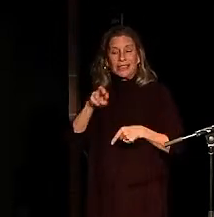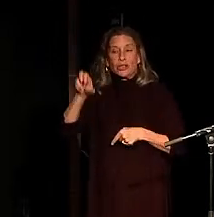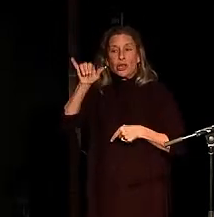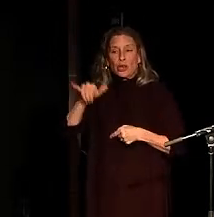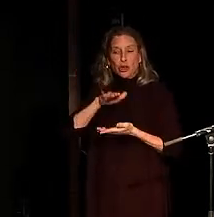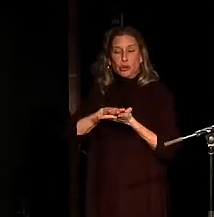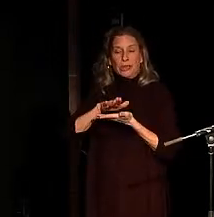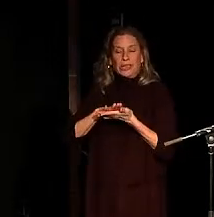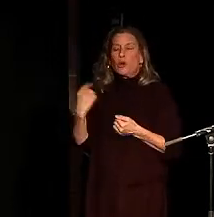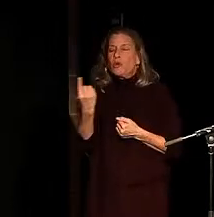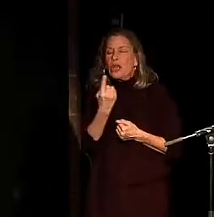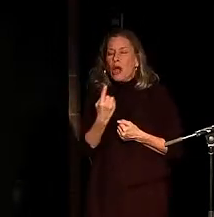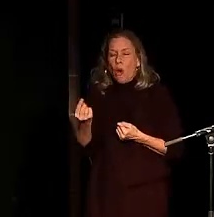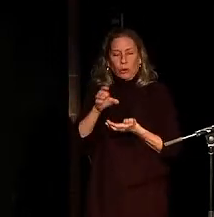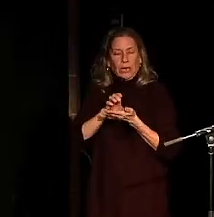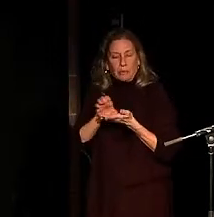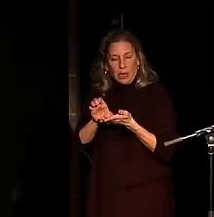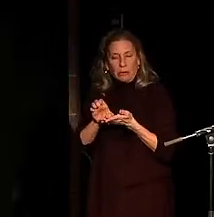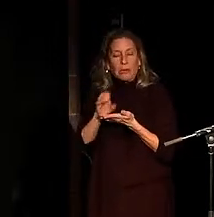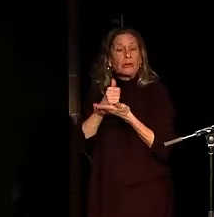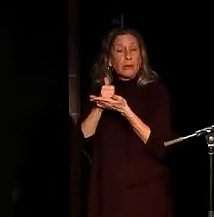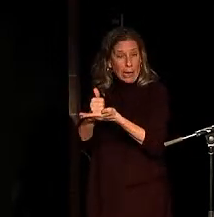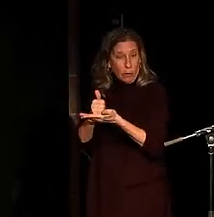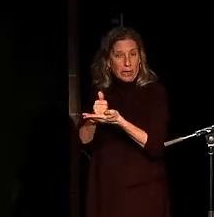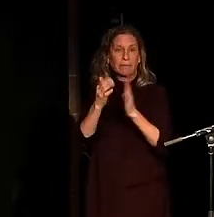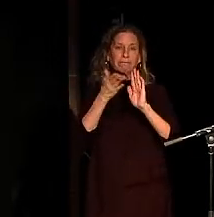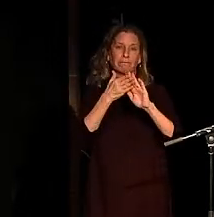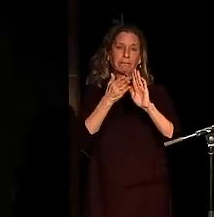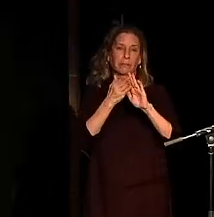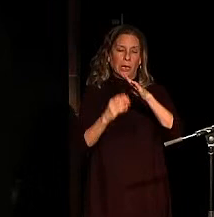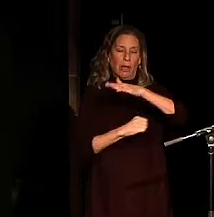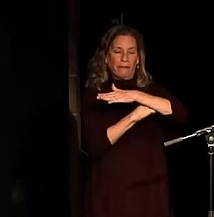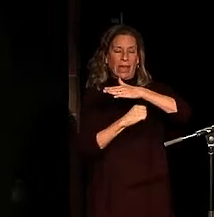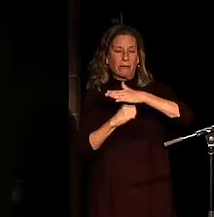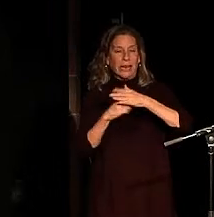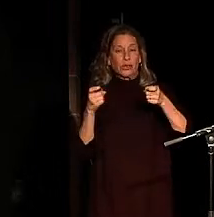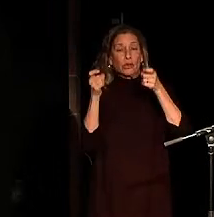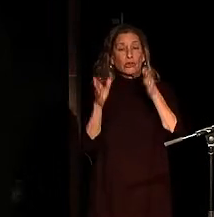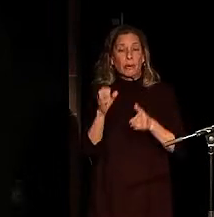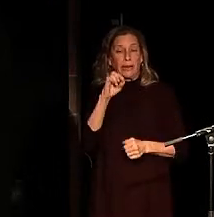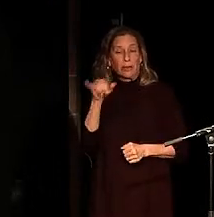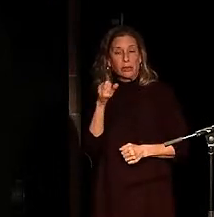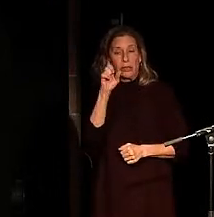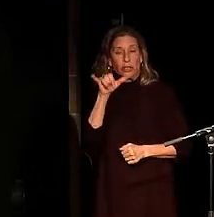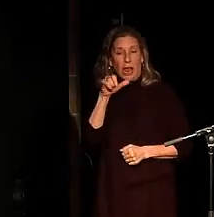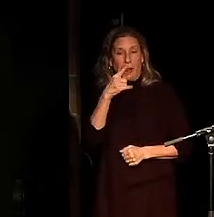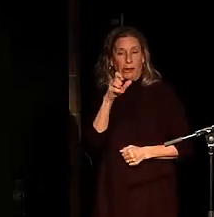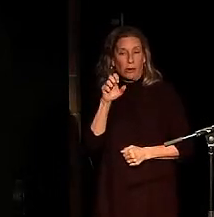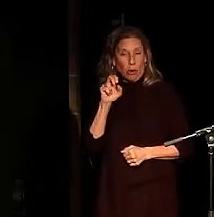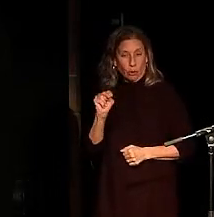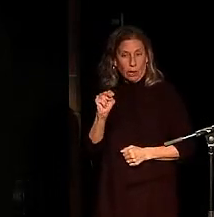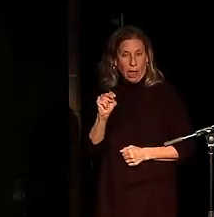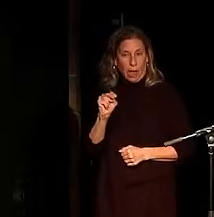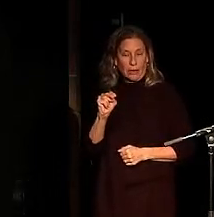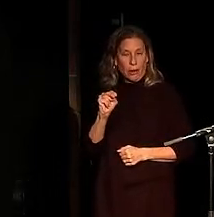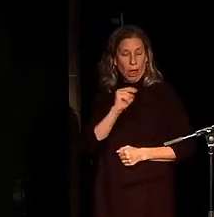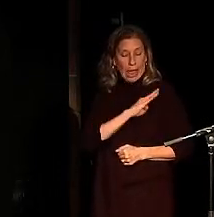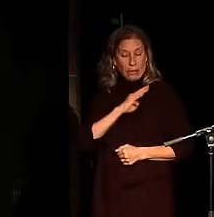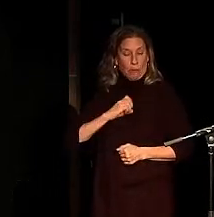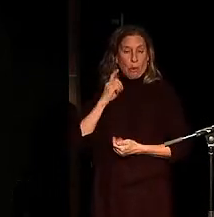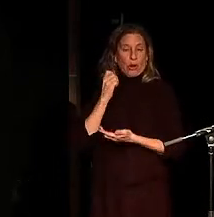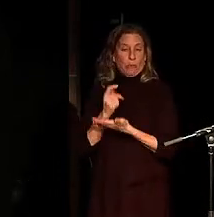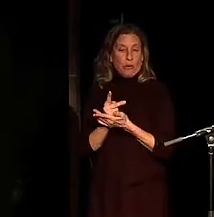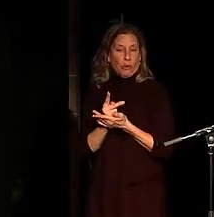doing that now. I want to salute our new foundation executive director, Jay Golan, who got the board of trustees of the foundation to approve that. That's